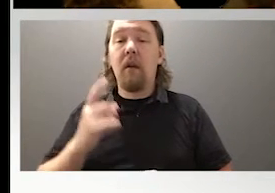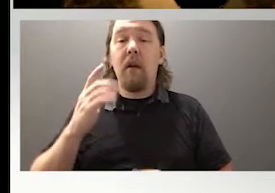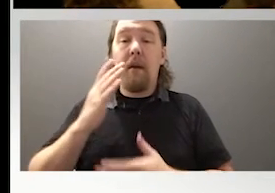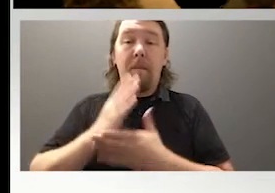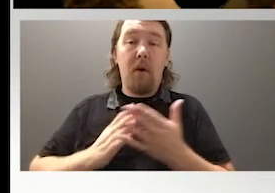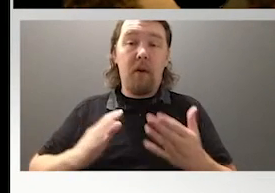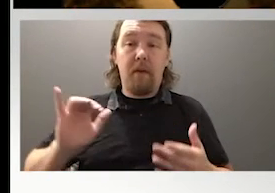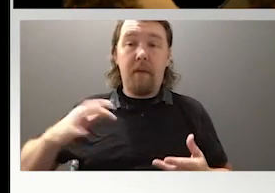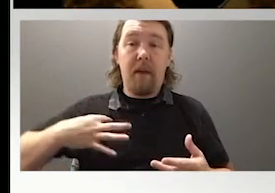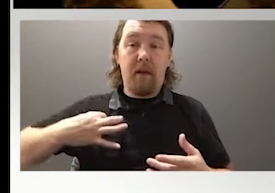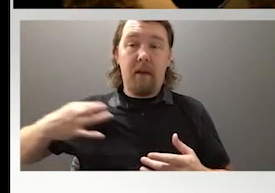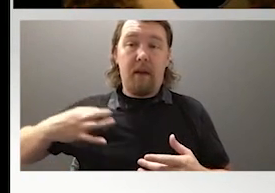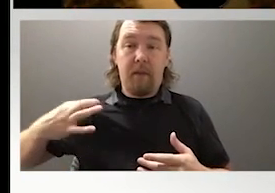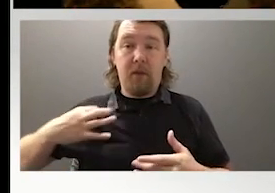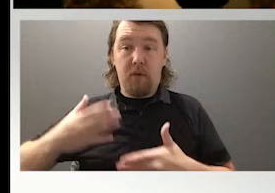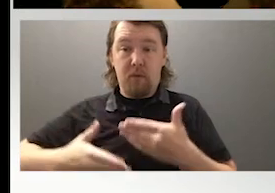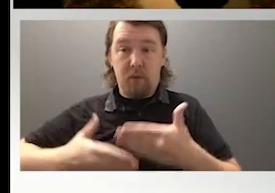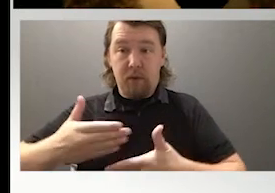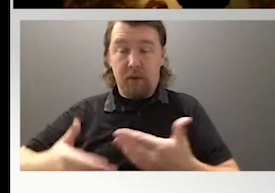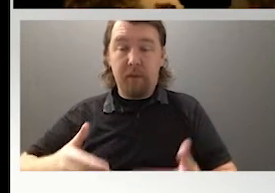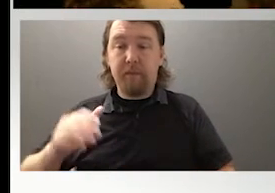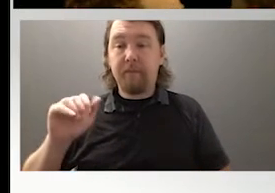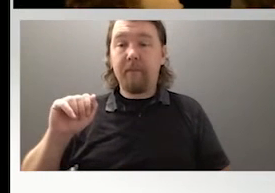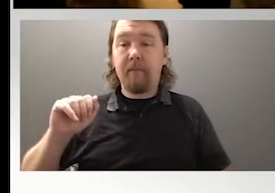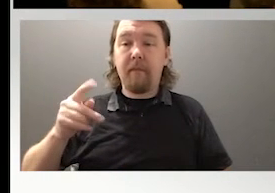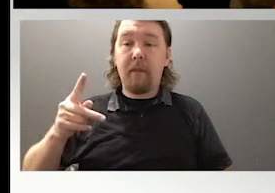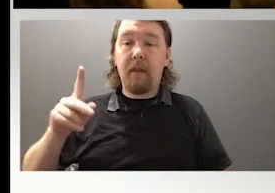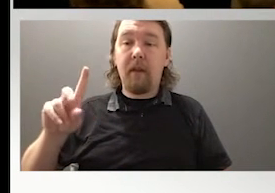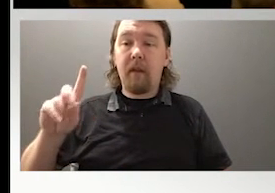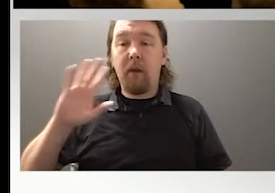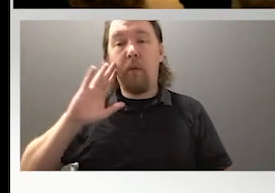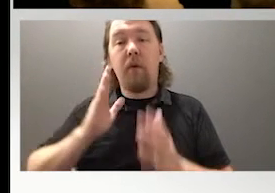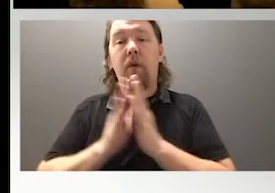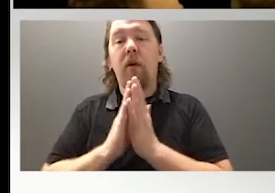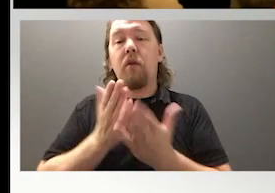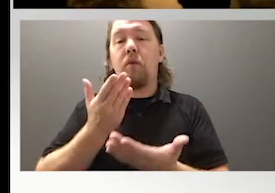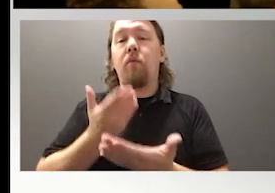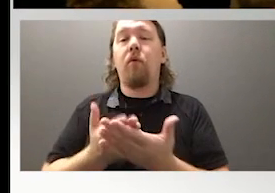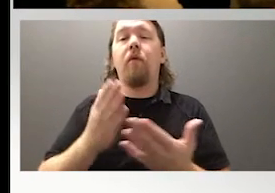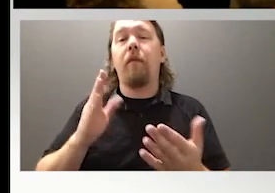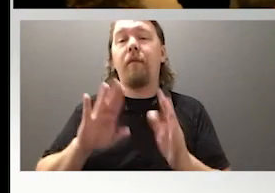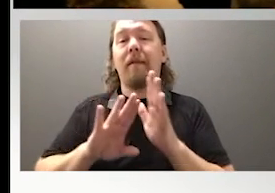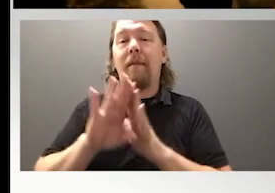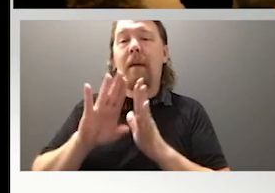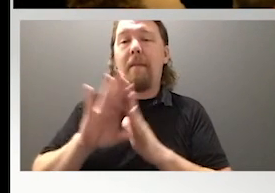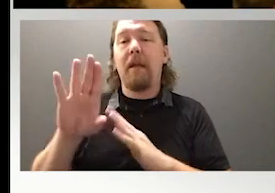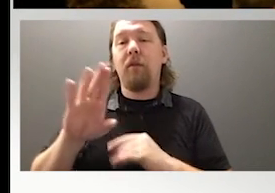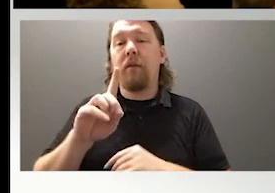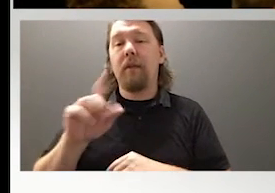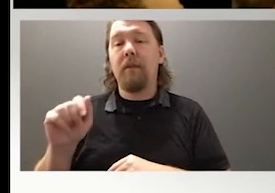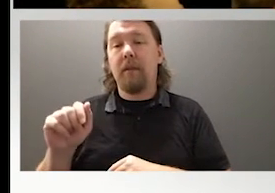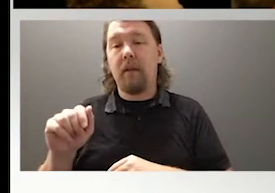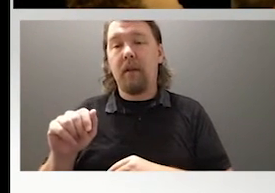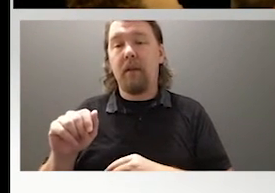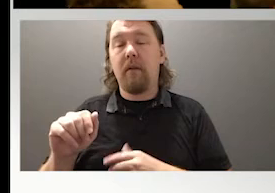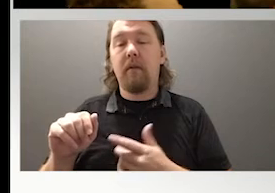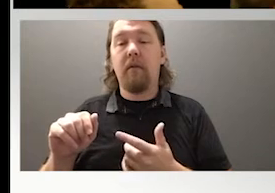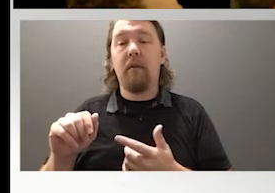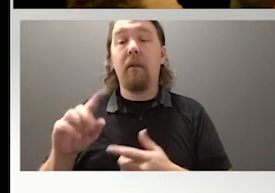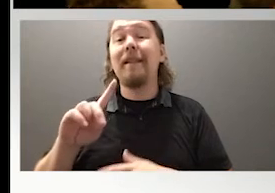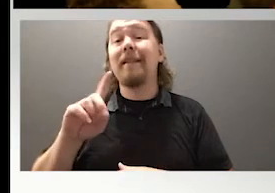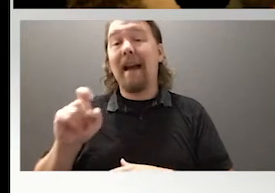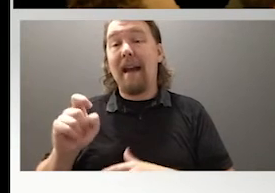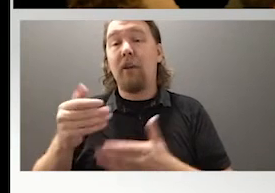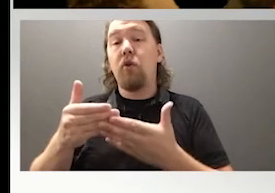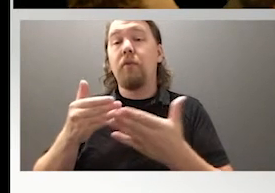As part of the application process, APD will request proof of a developmental disability